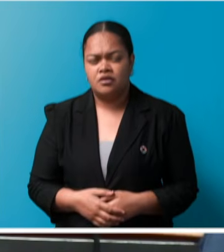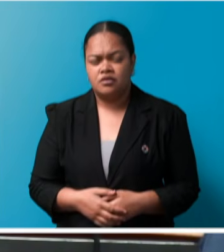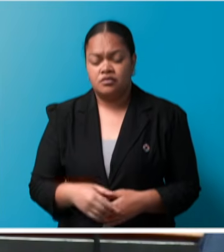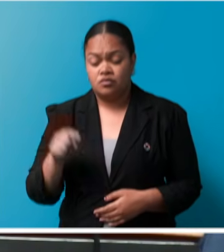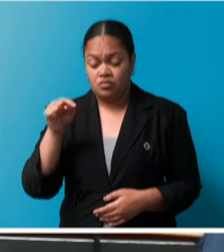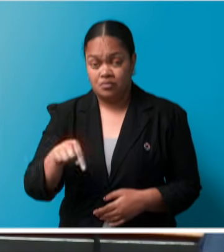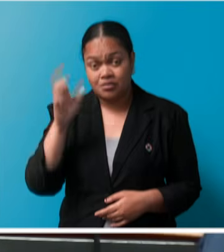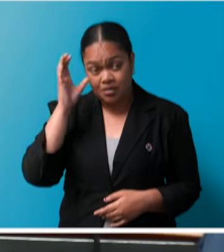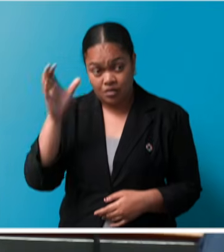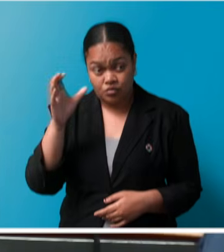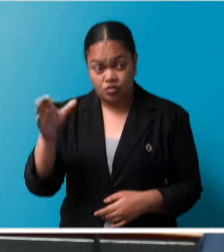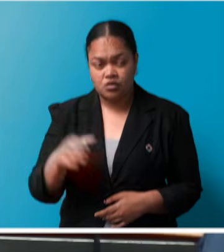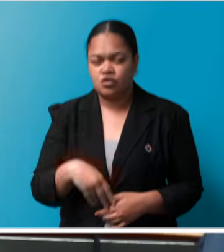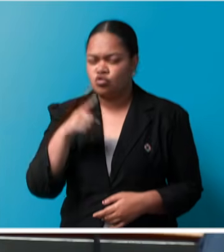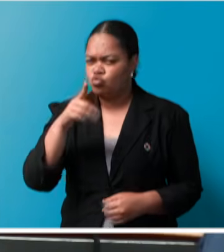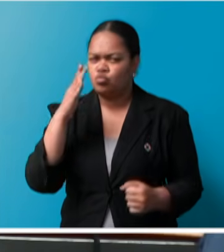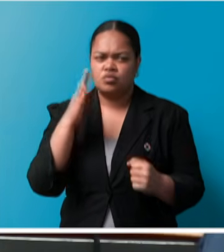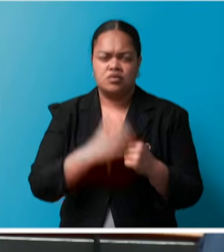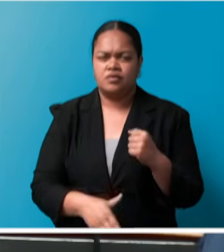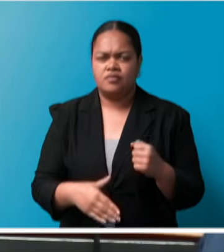country that you have never expected.